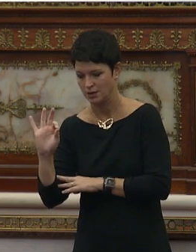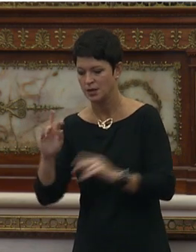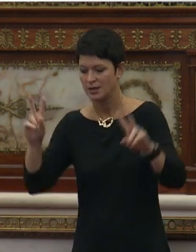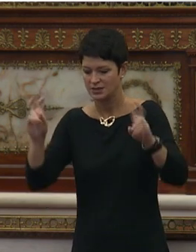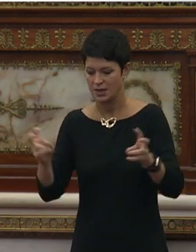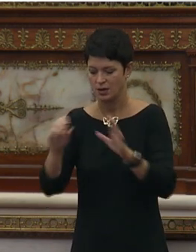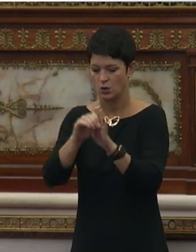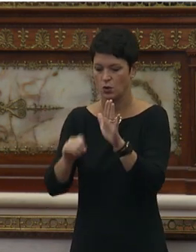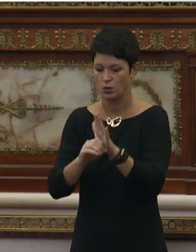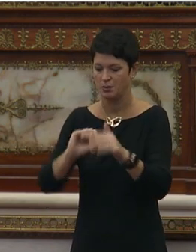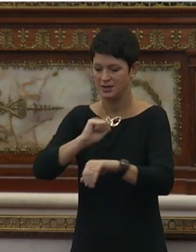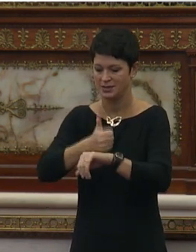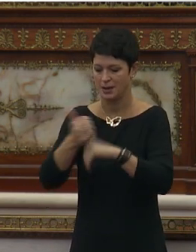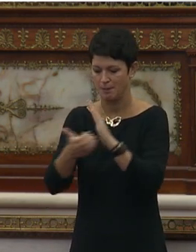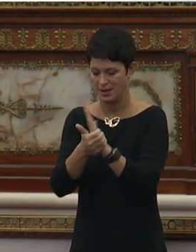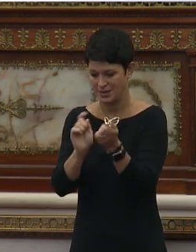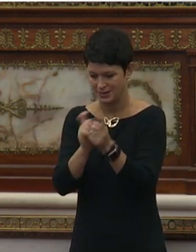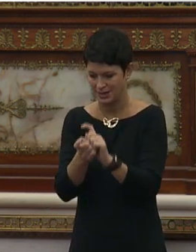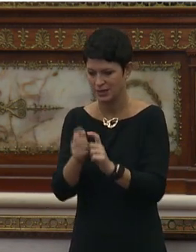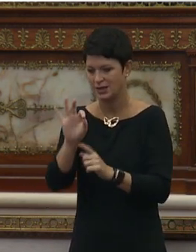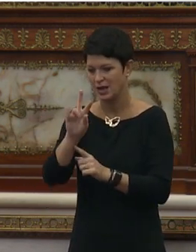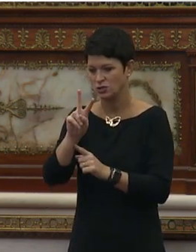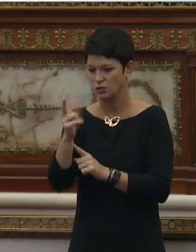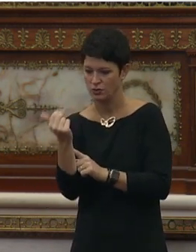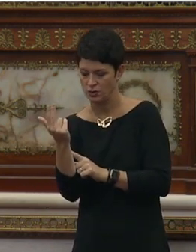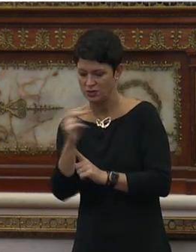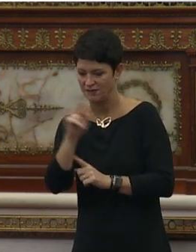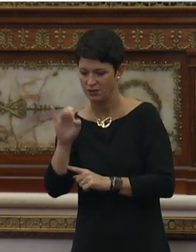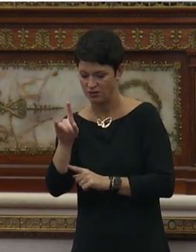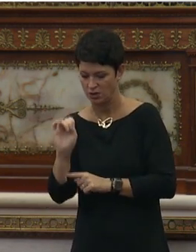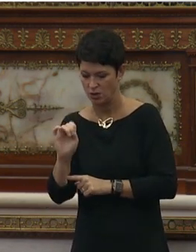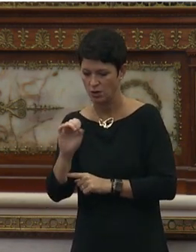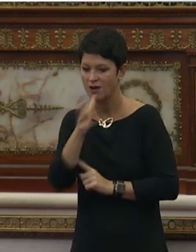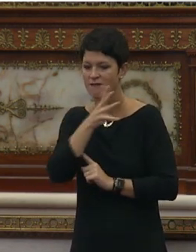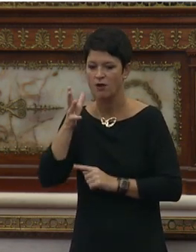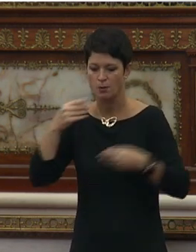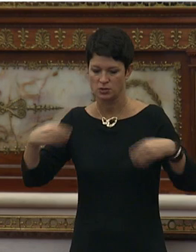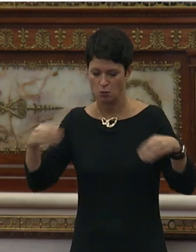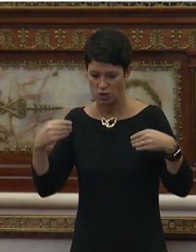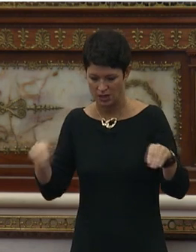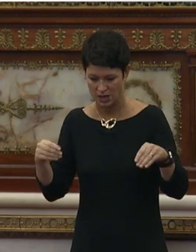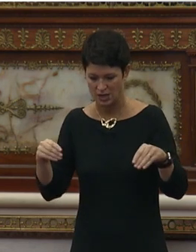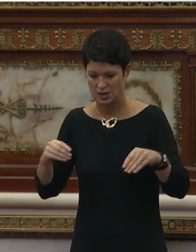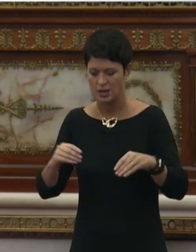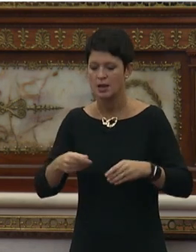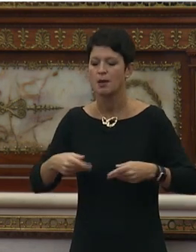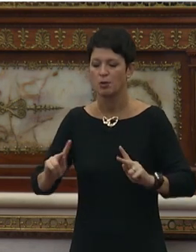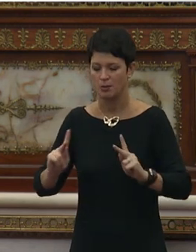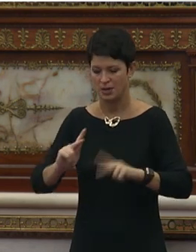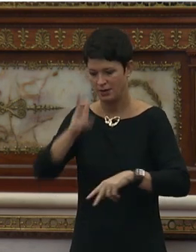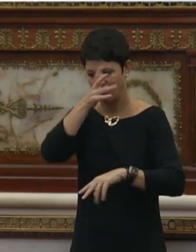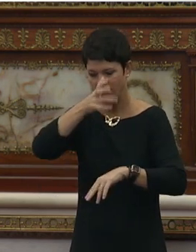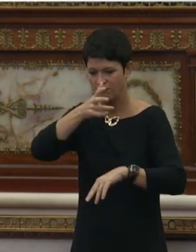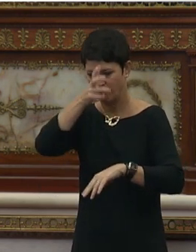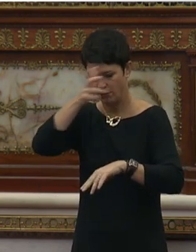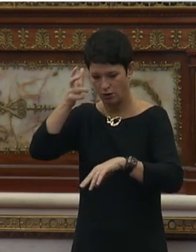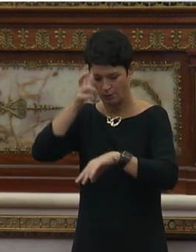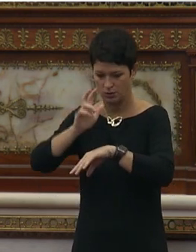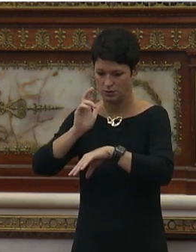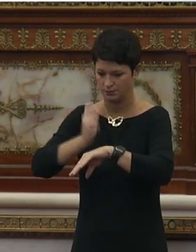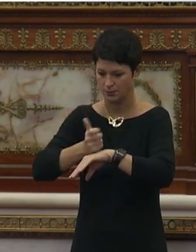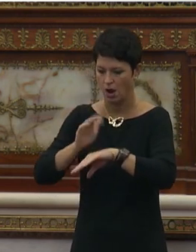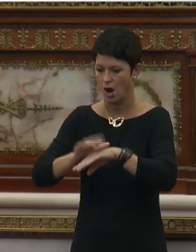200179, entitled an ordinance amending section 9213 of the Philadelphia Code, entitled Farmers Markets, by adding a permissible location on Ogontz